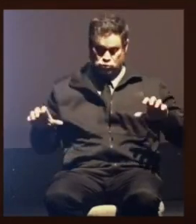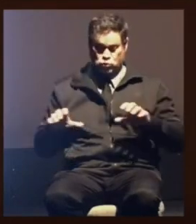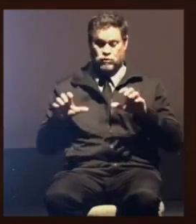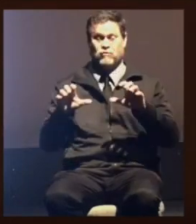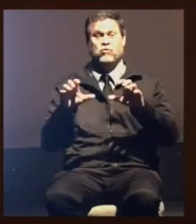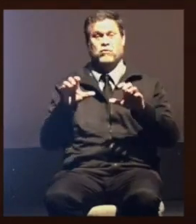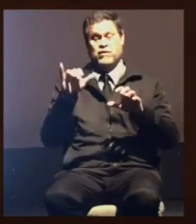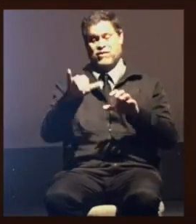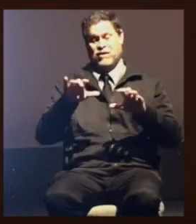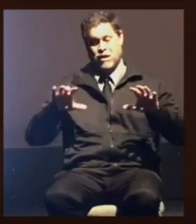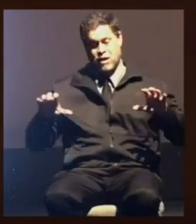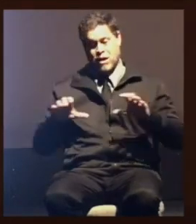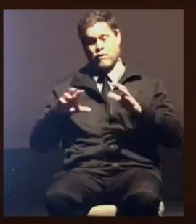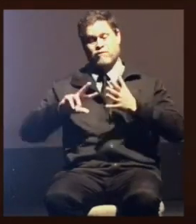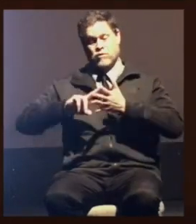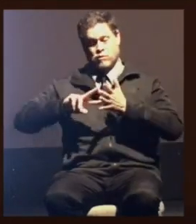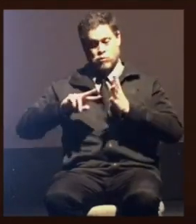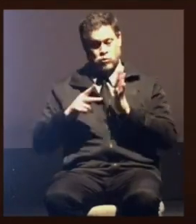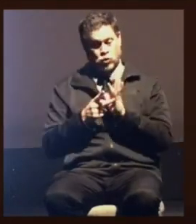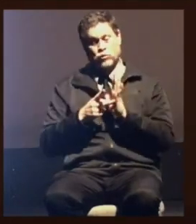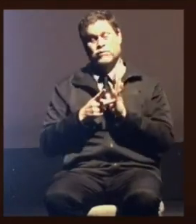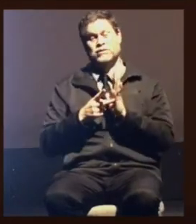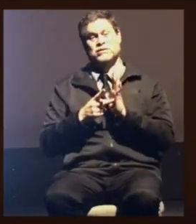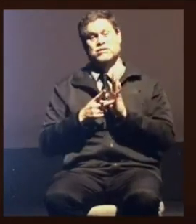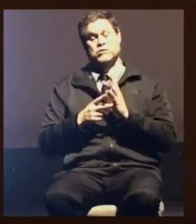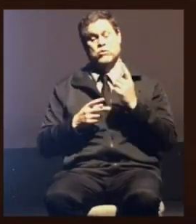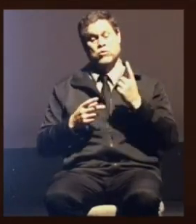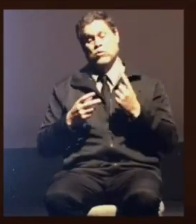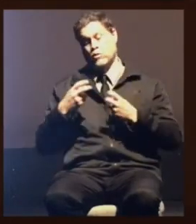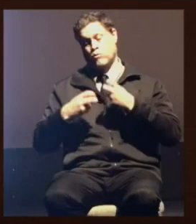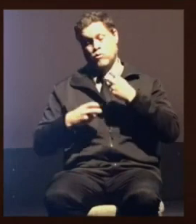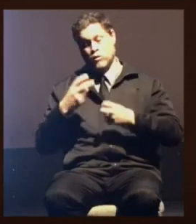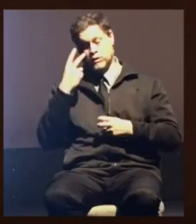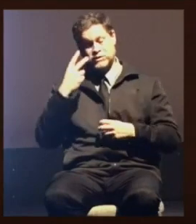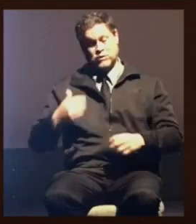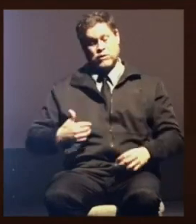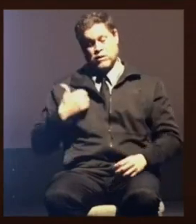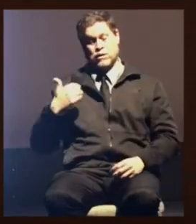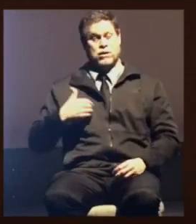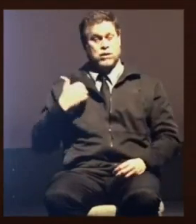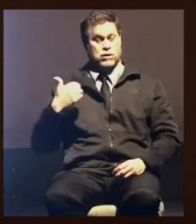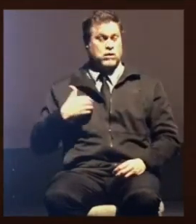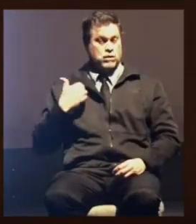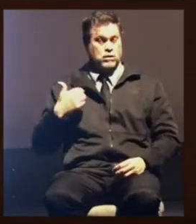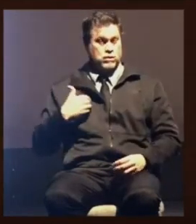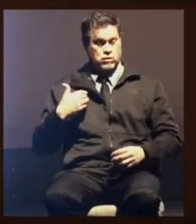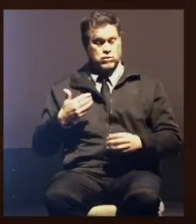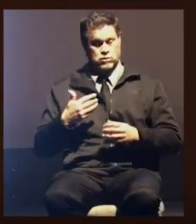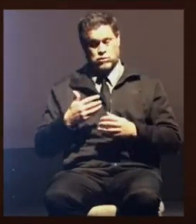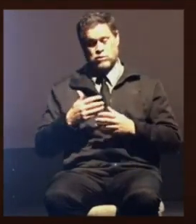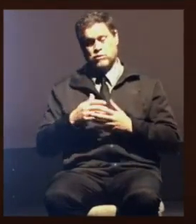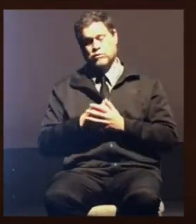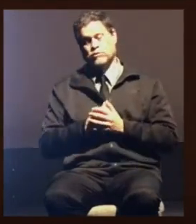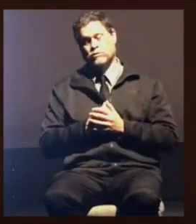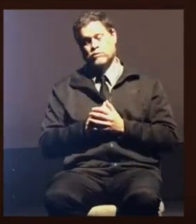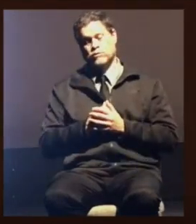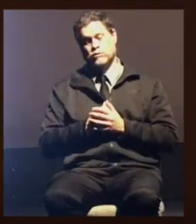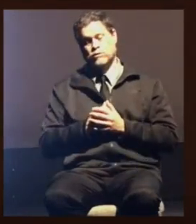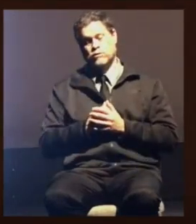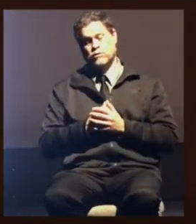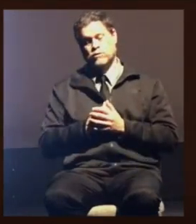that act with a purpose. And one of the problems you see with young guys, I probably